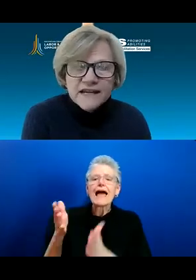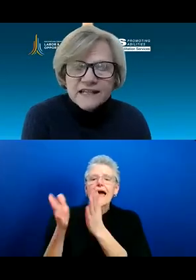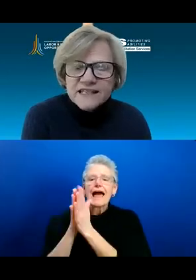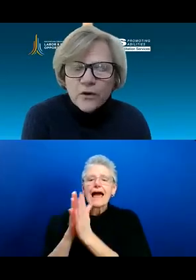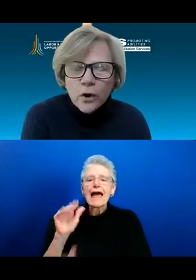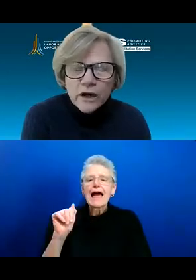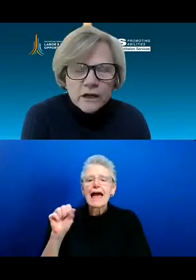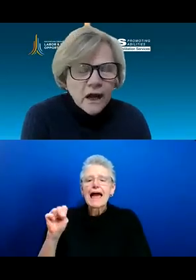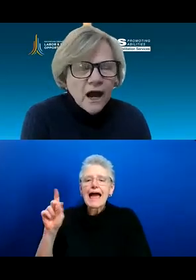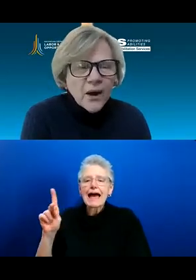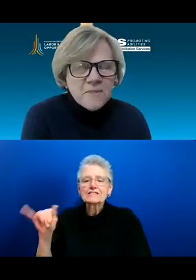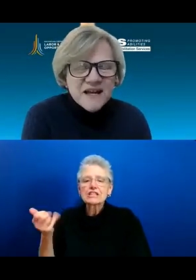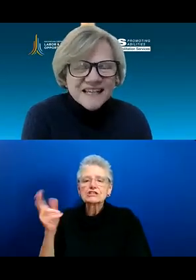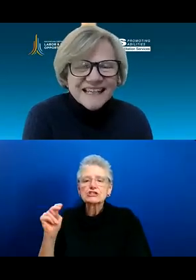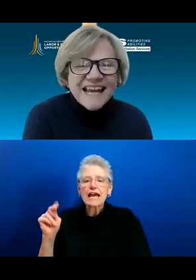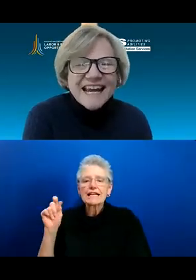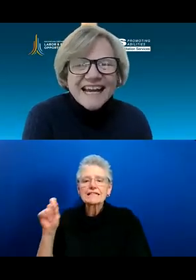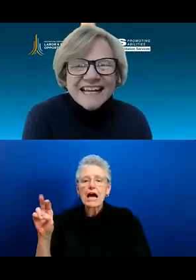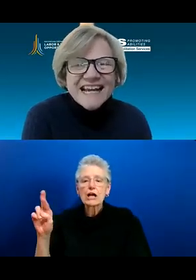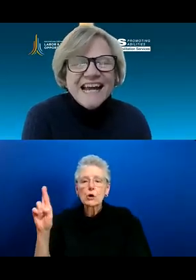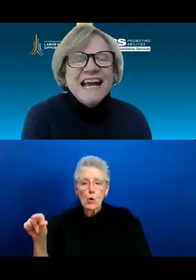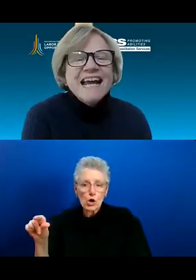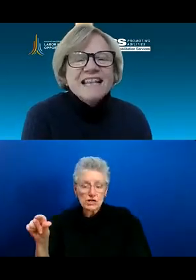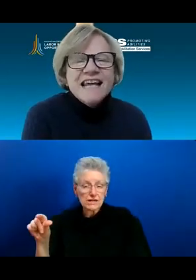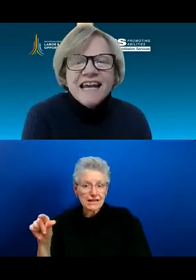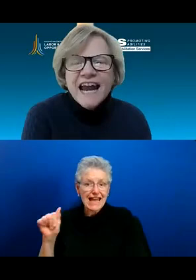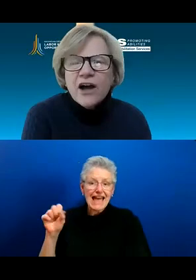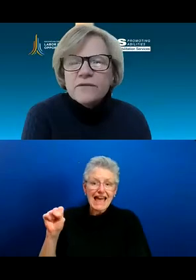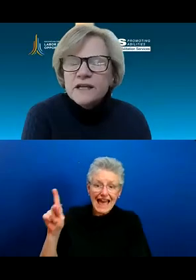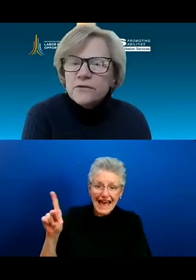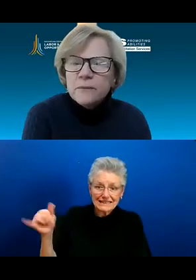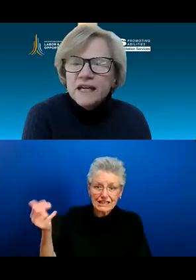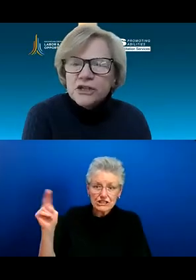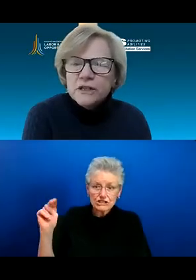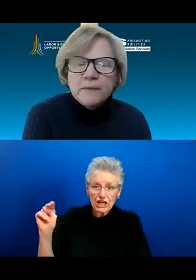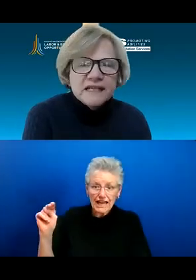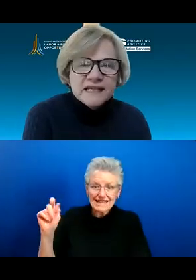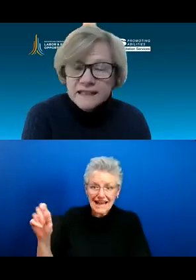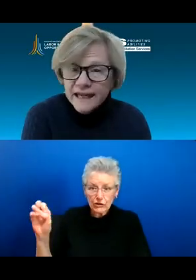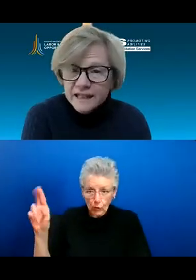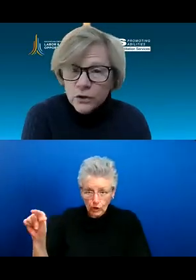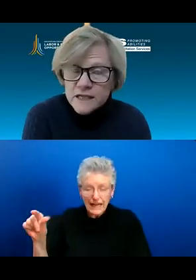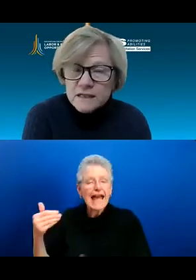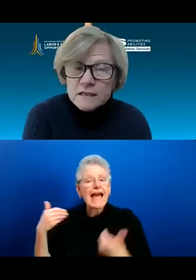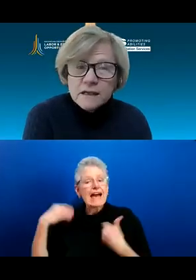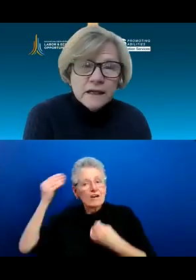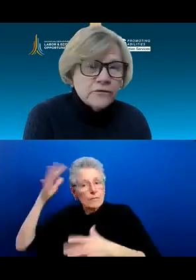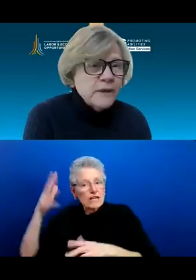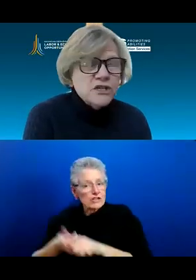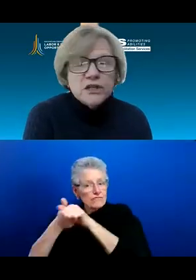I think it's .org. And they have information based on